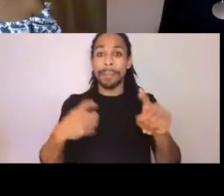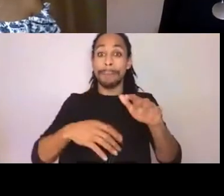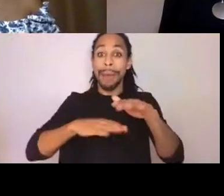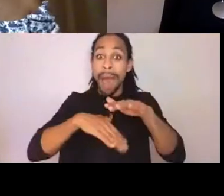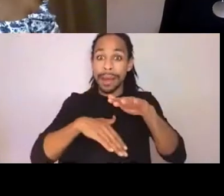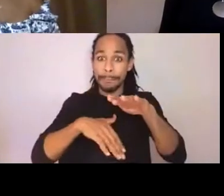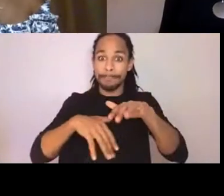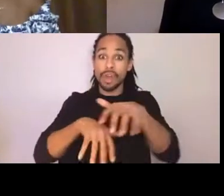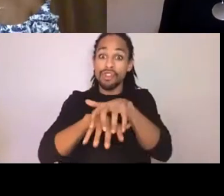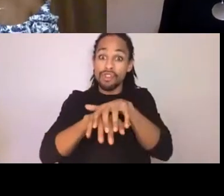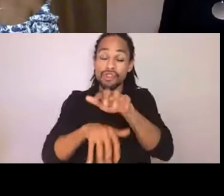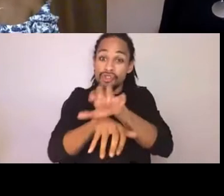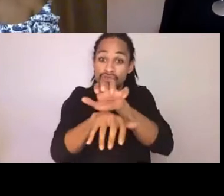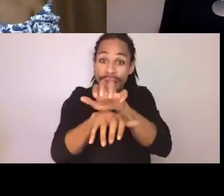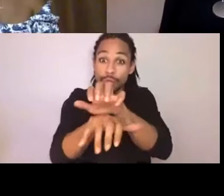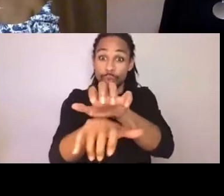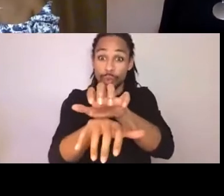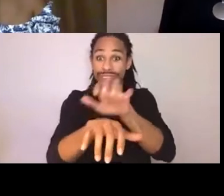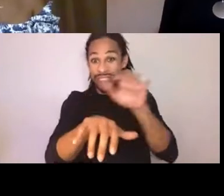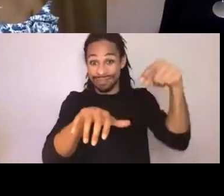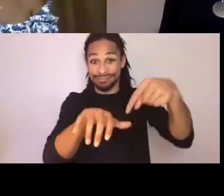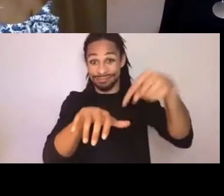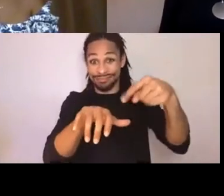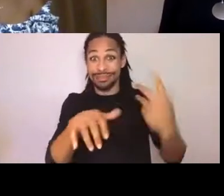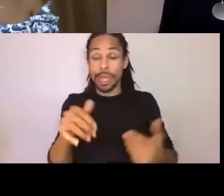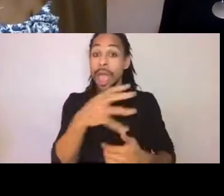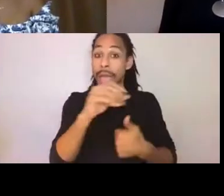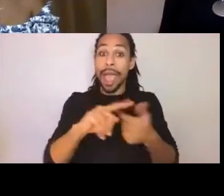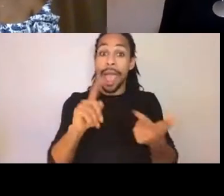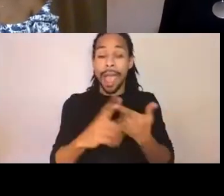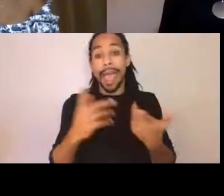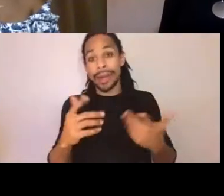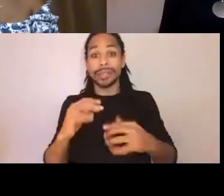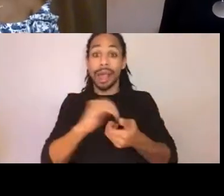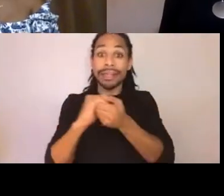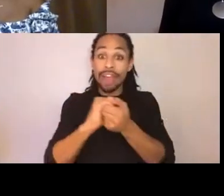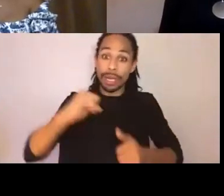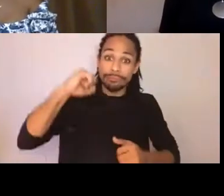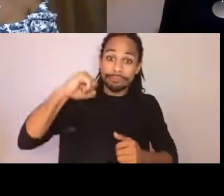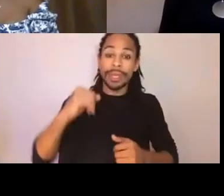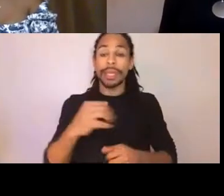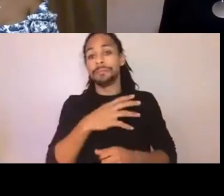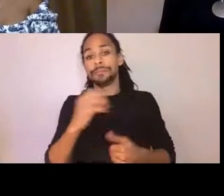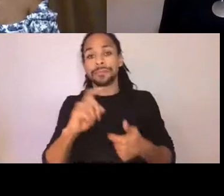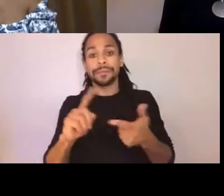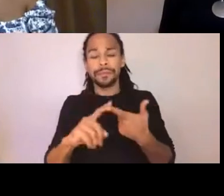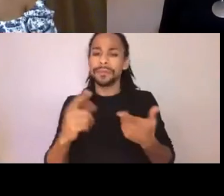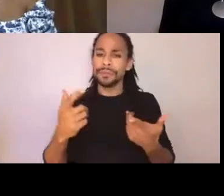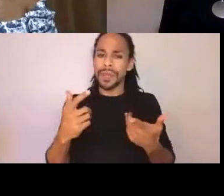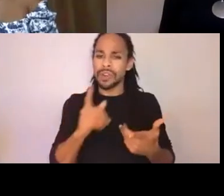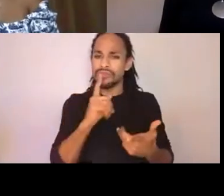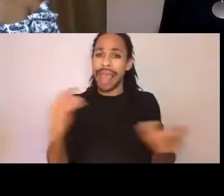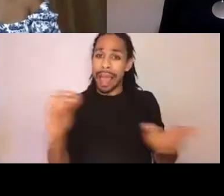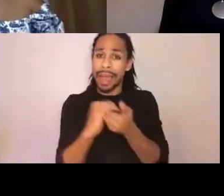where solidarity comes from. That's where allyship comes from, deeply listening to the needs of others and showing